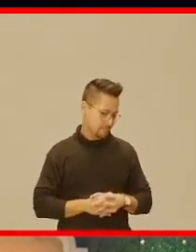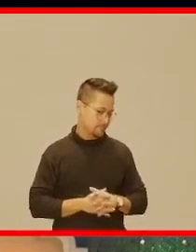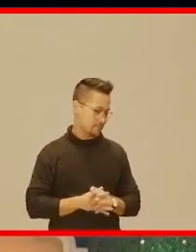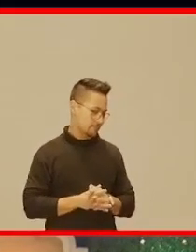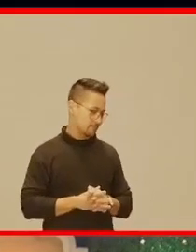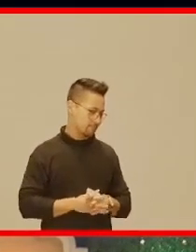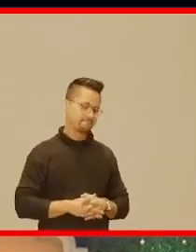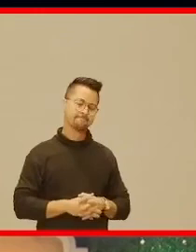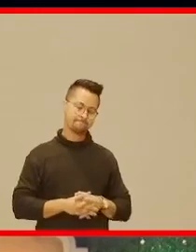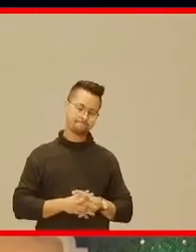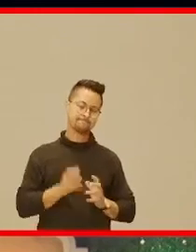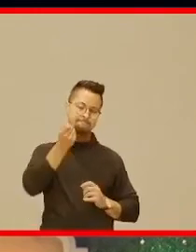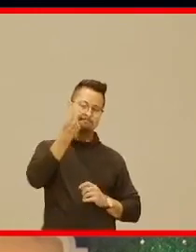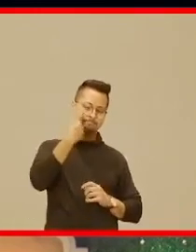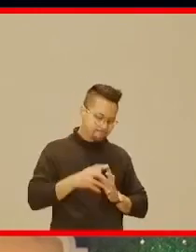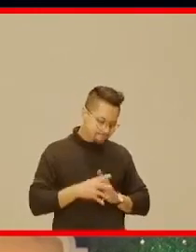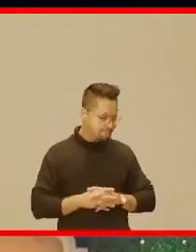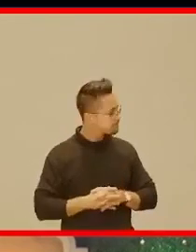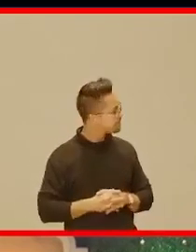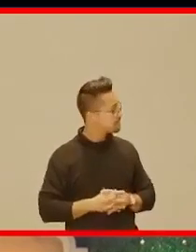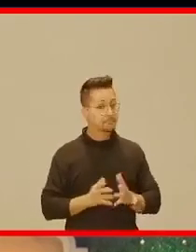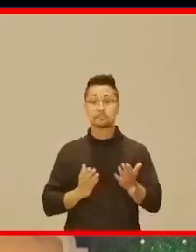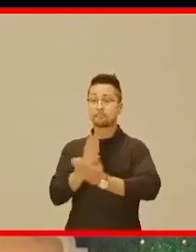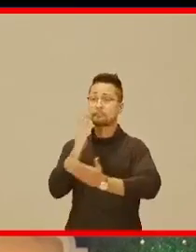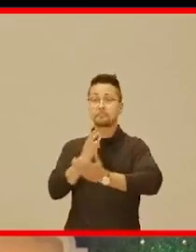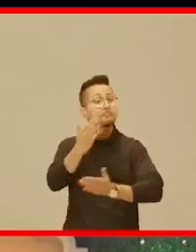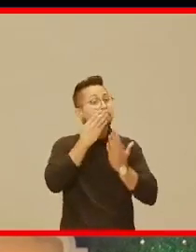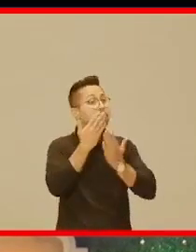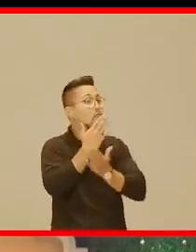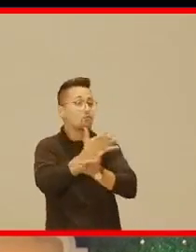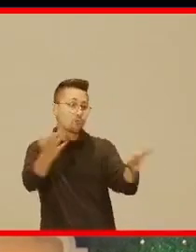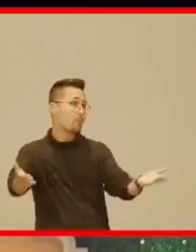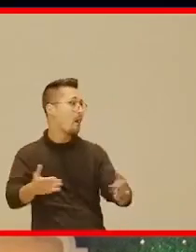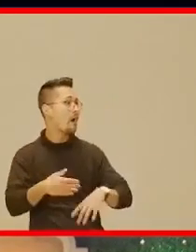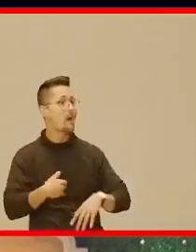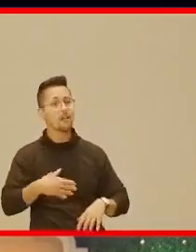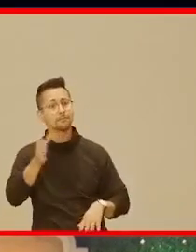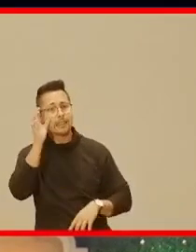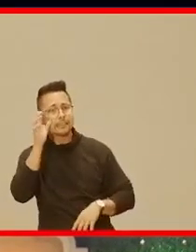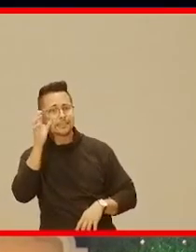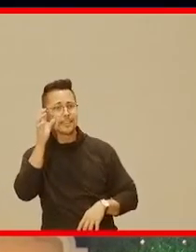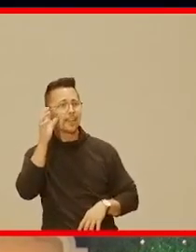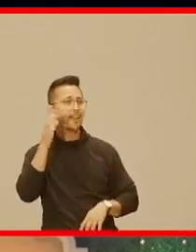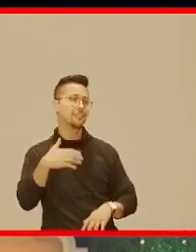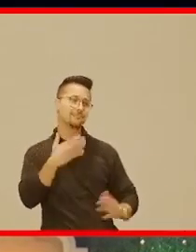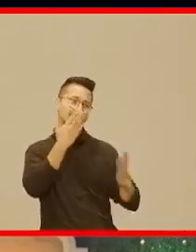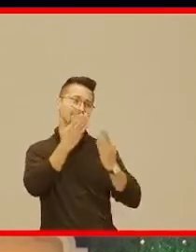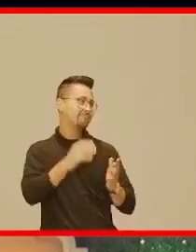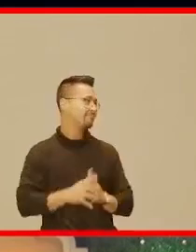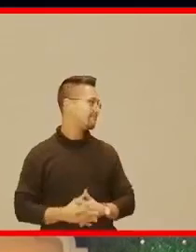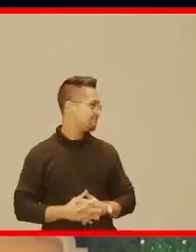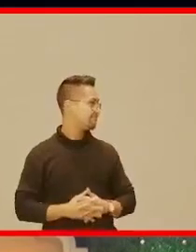Yeah. All right. Thank y'all so much for listening to us jab. Thanks, guys.